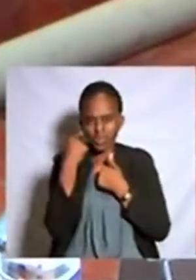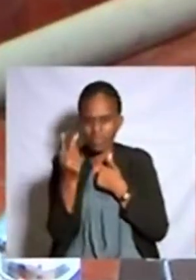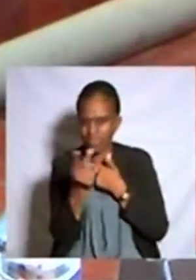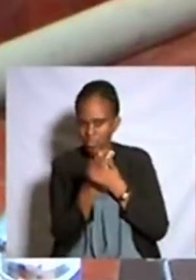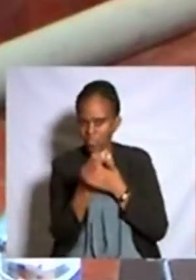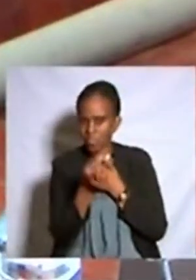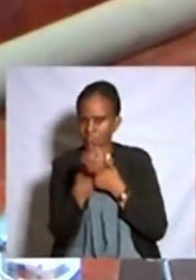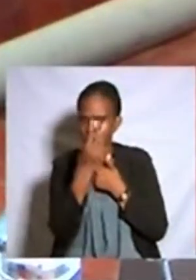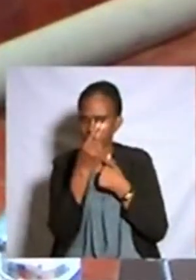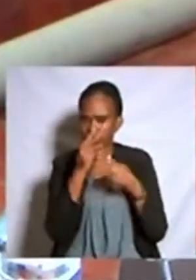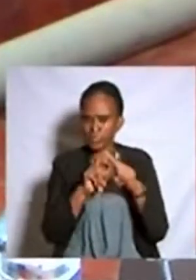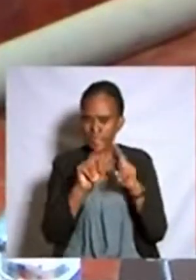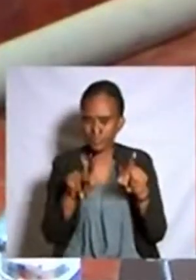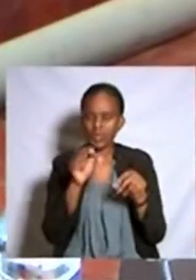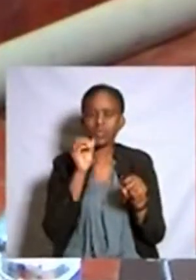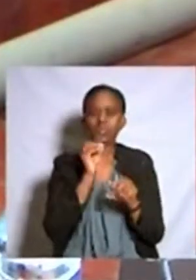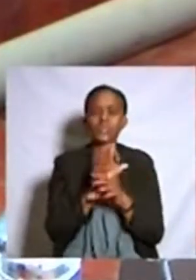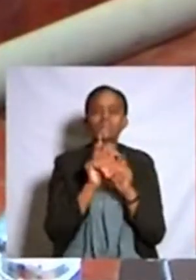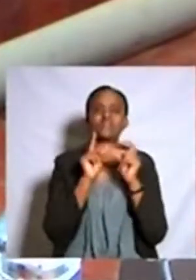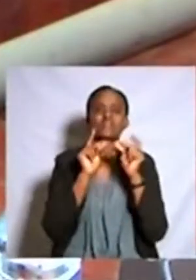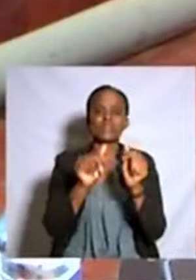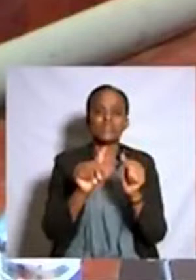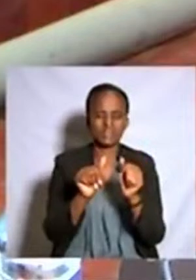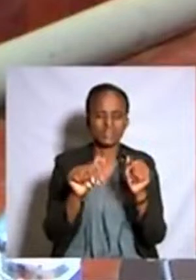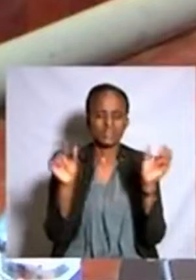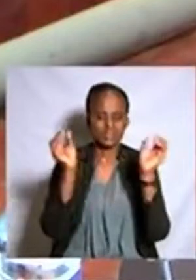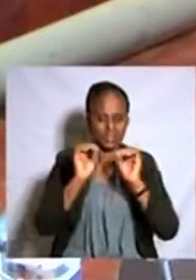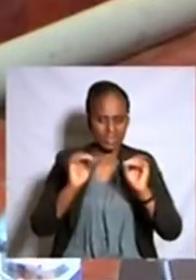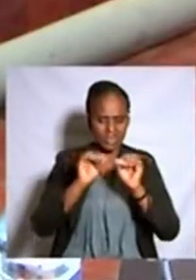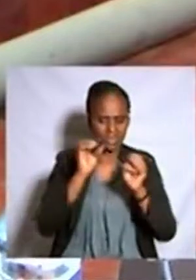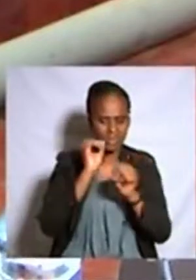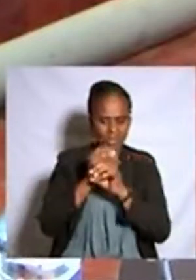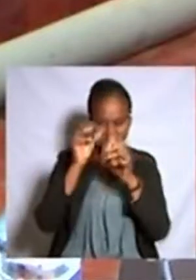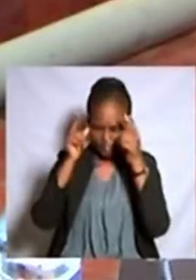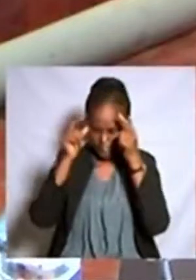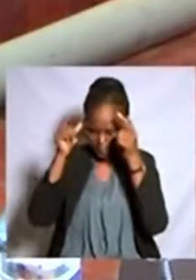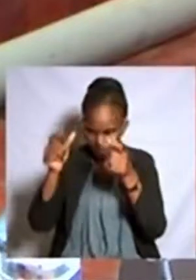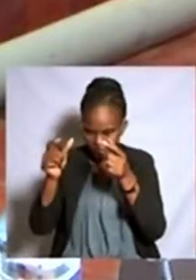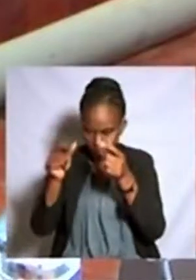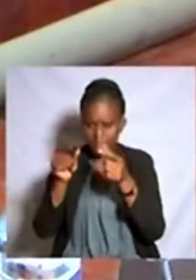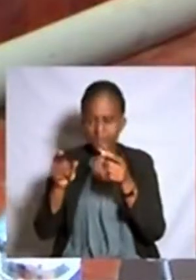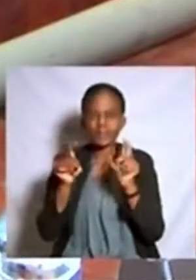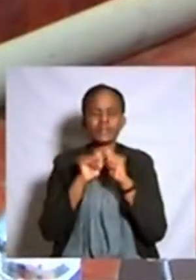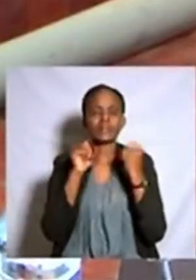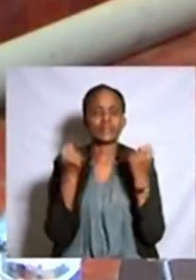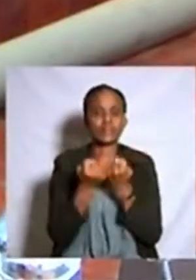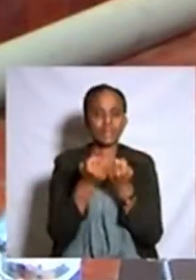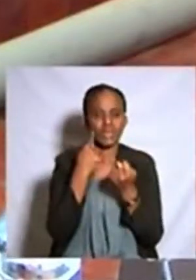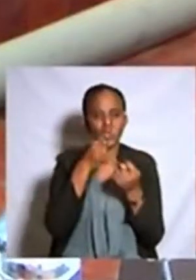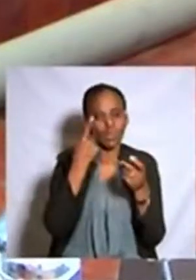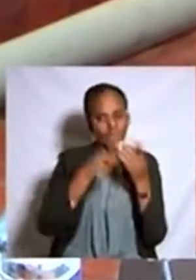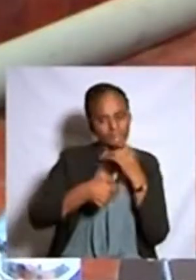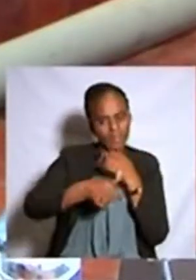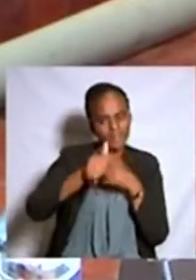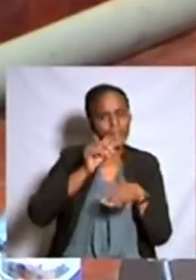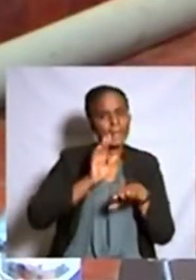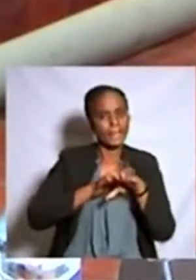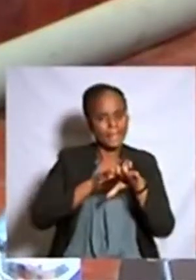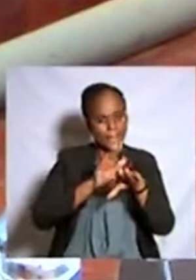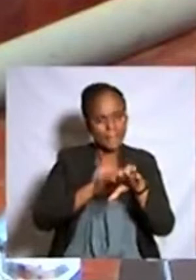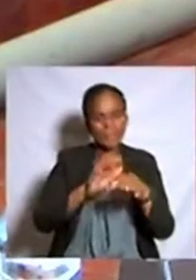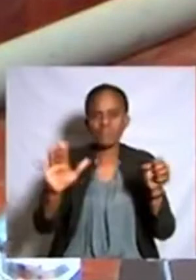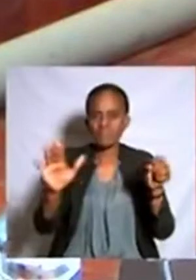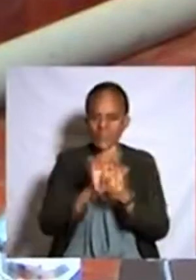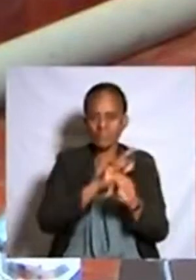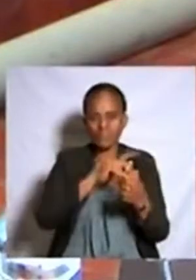the 12, Chair, had already hit non-performing, so we had already handed them over to our recoveries team, who would then pursue the full